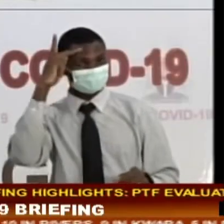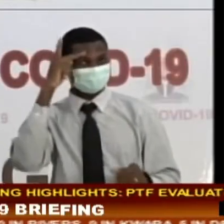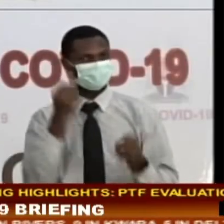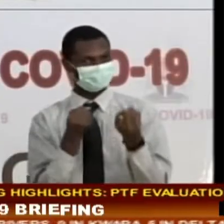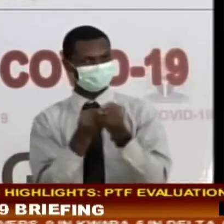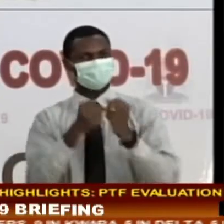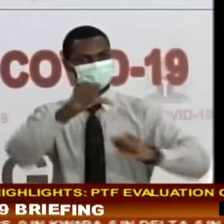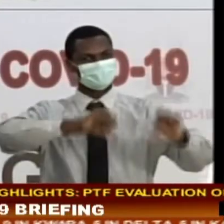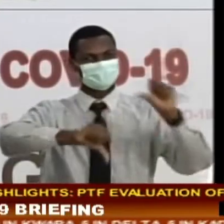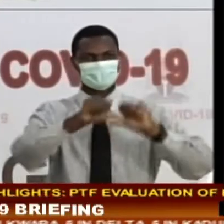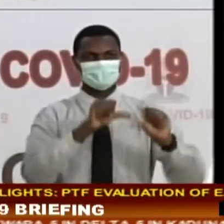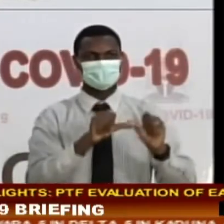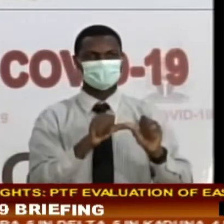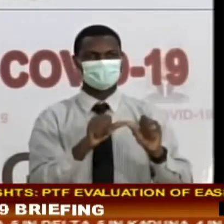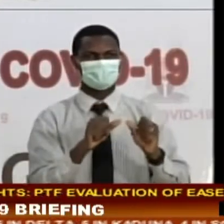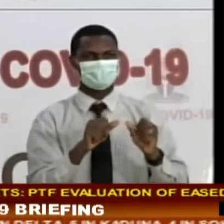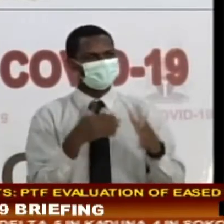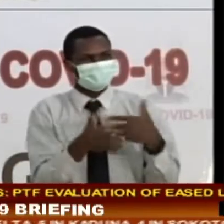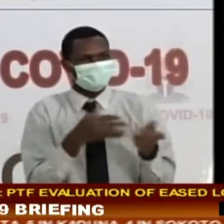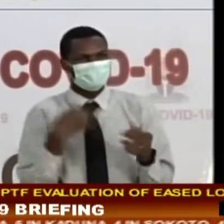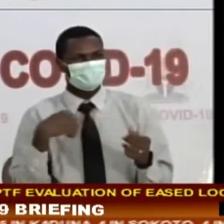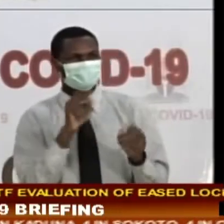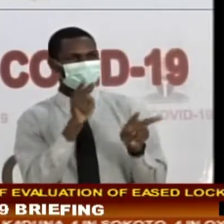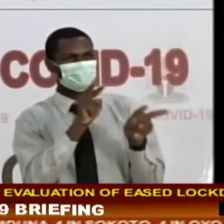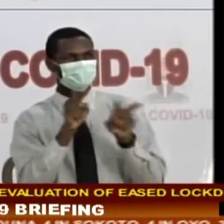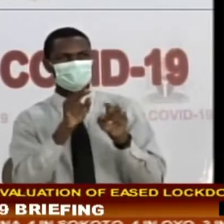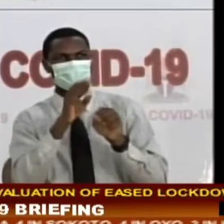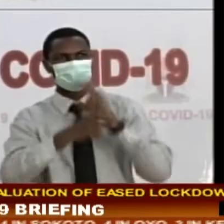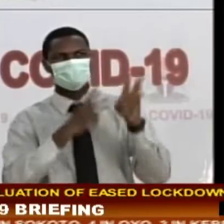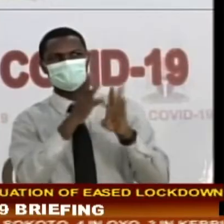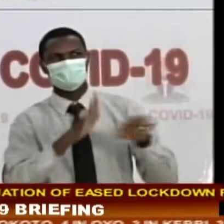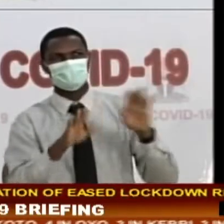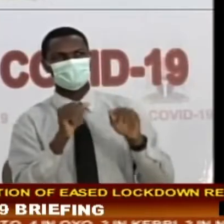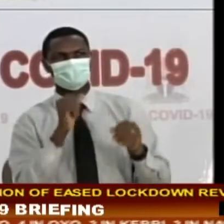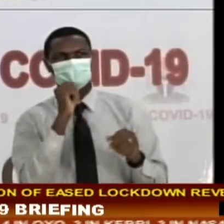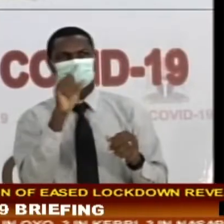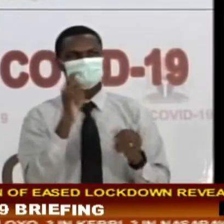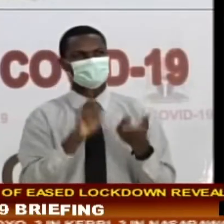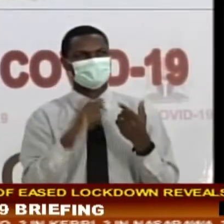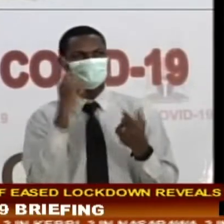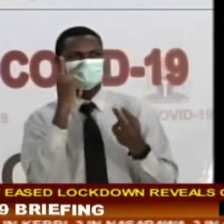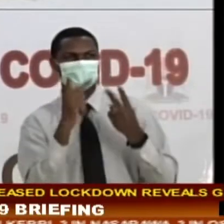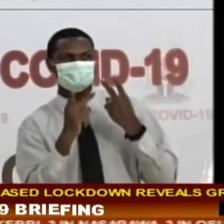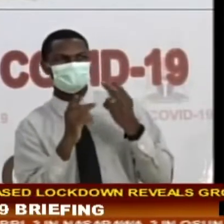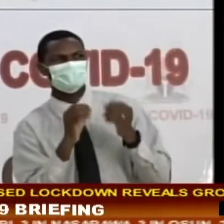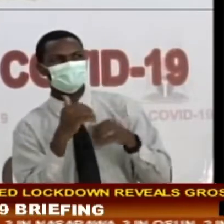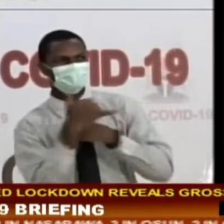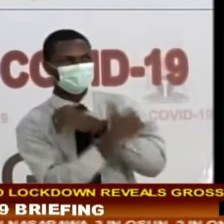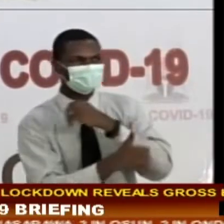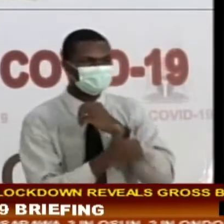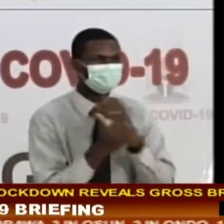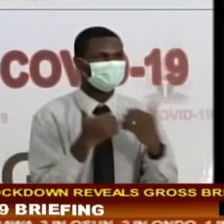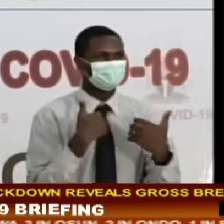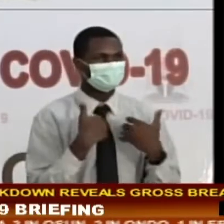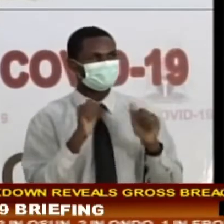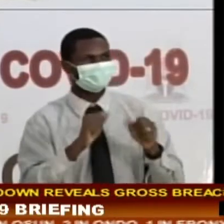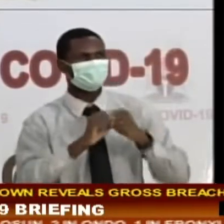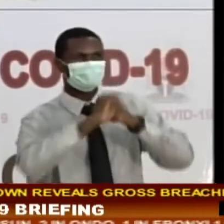globally it's not enough to look at the countries who have the privilege to transmit to our sitting rooms every